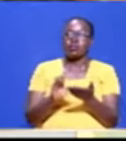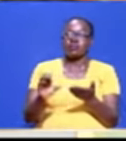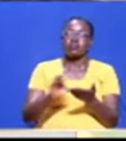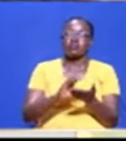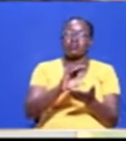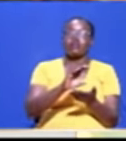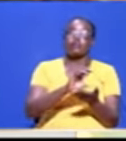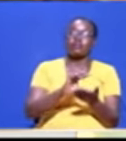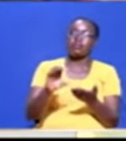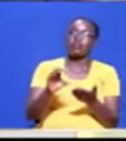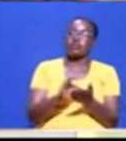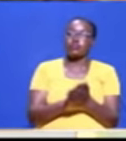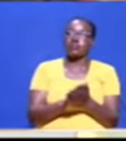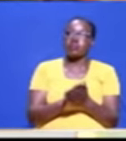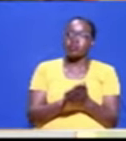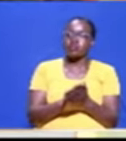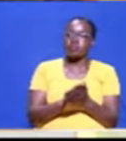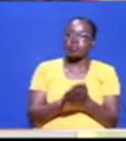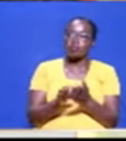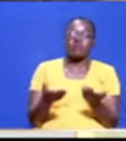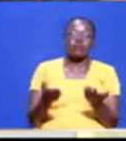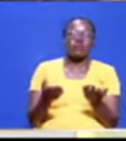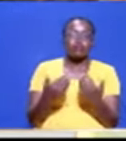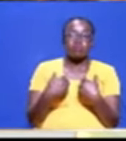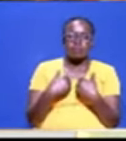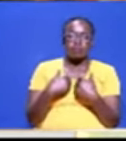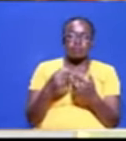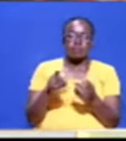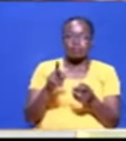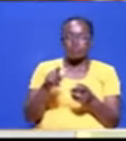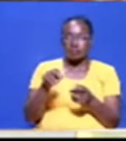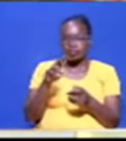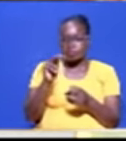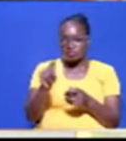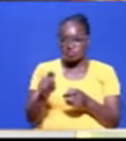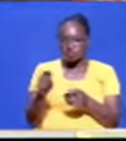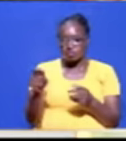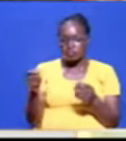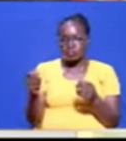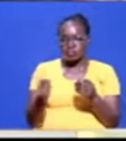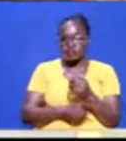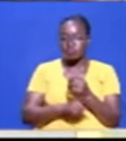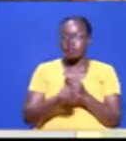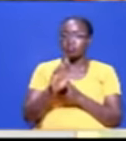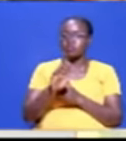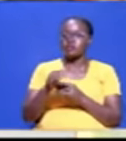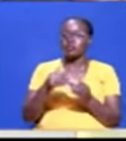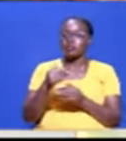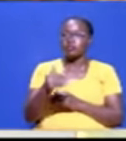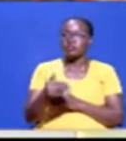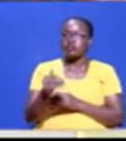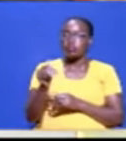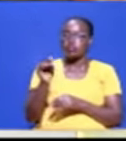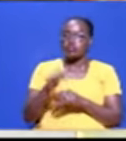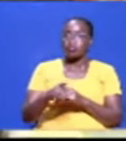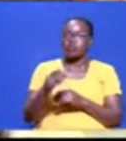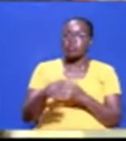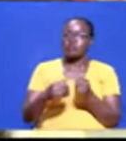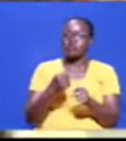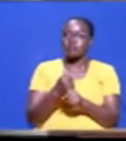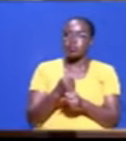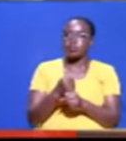looking forward to equipping this port in the next 4 months. And that equipment maybe will come up up to early next year. It depends on the period